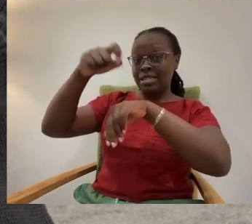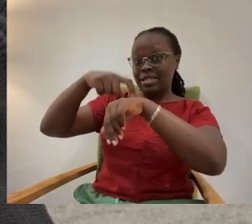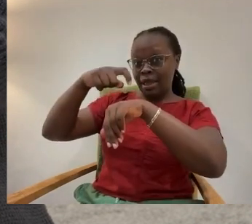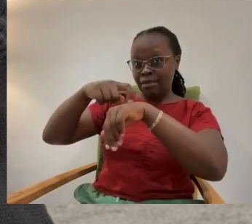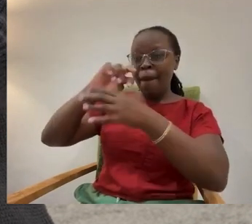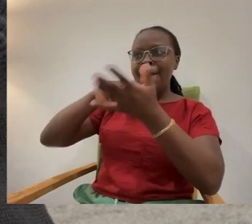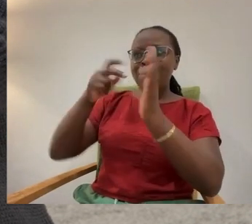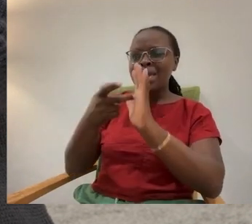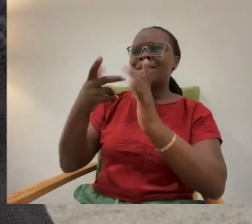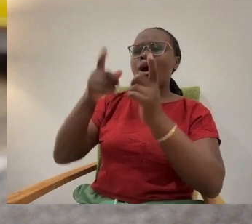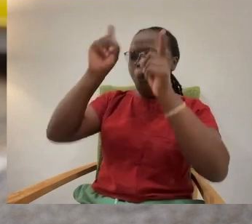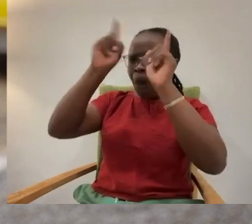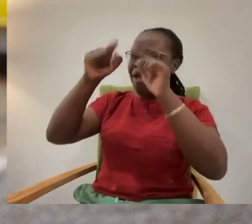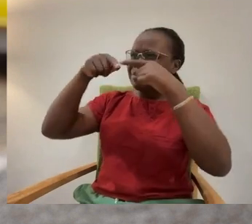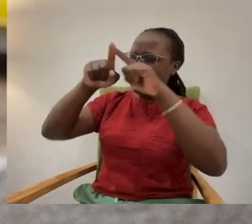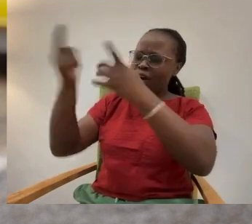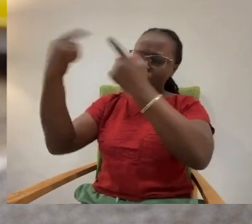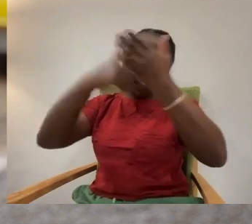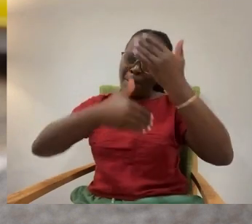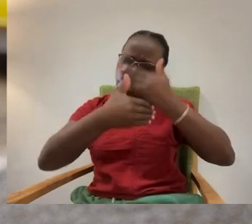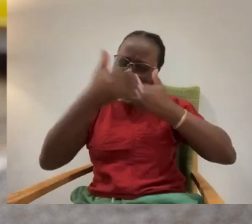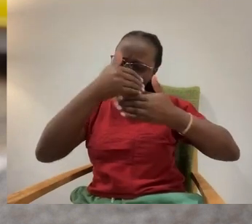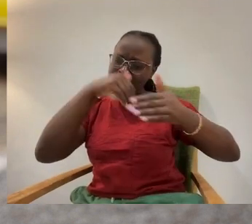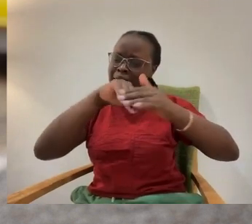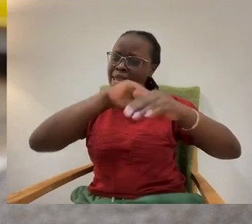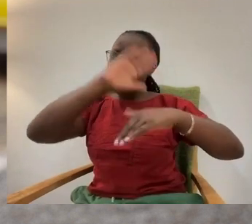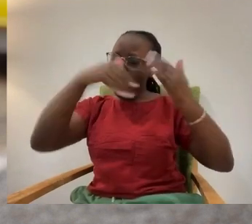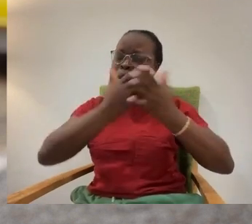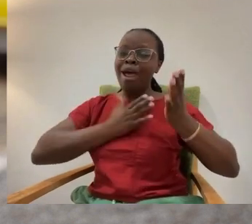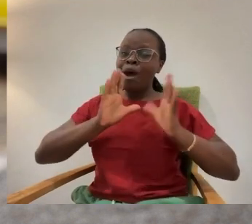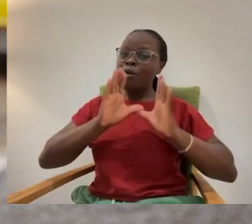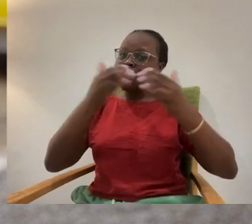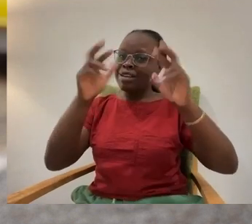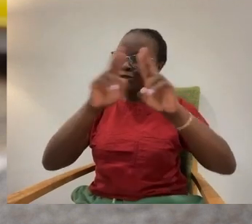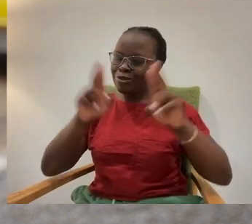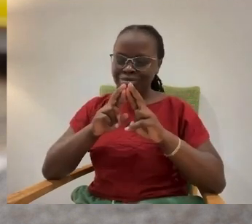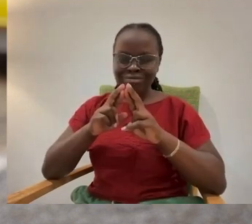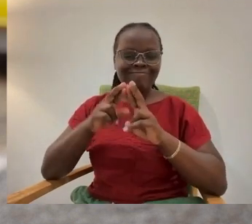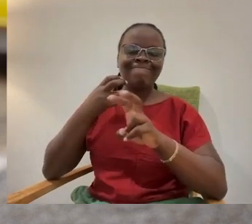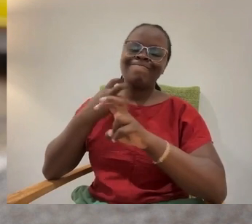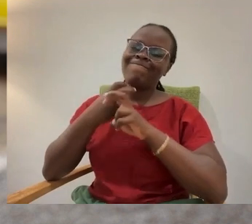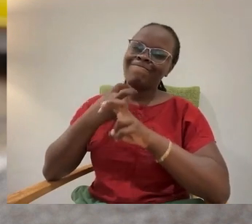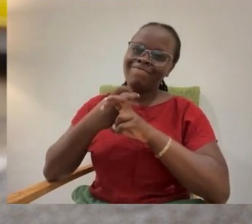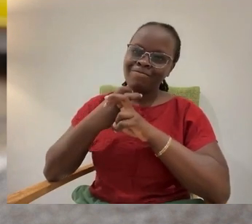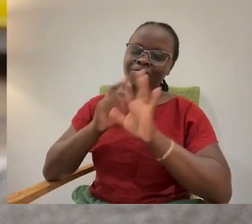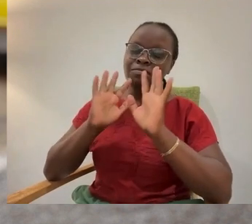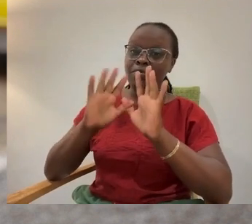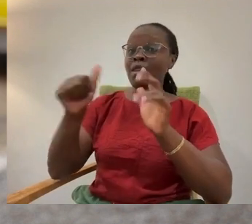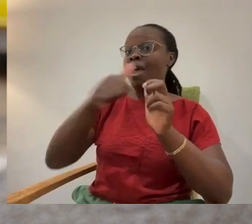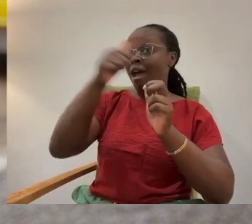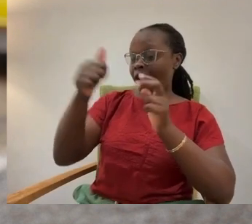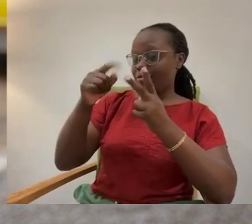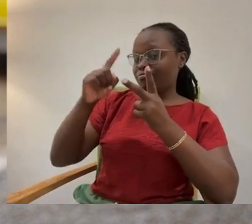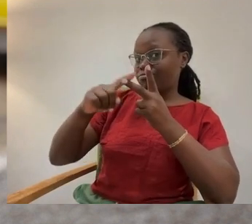just putting the infrastructure for the Wi-Fi in all our classrooms, that was quite a barrier. The other major one,